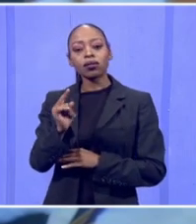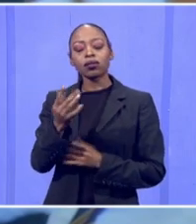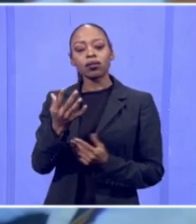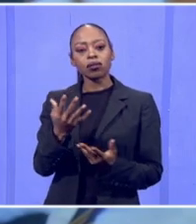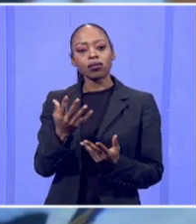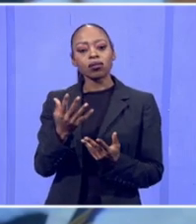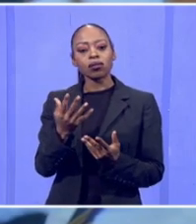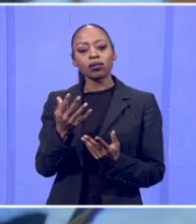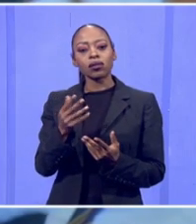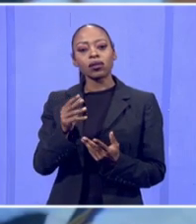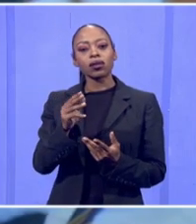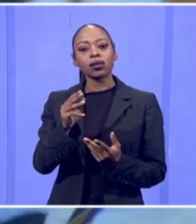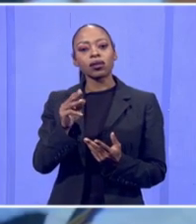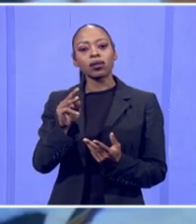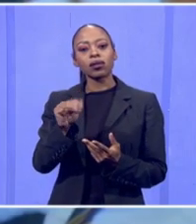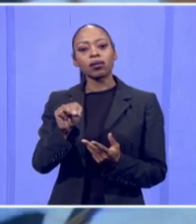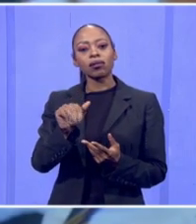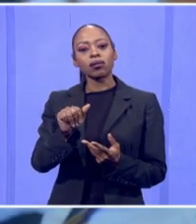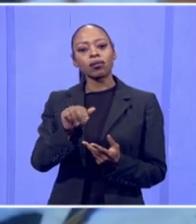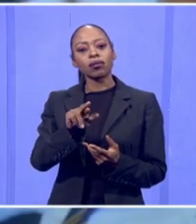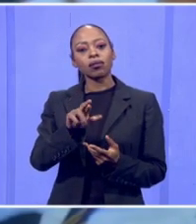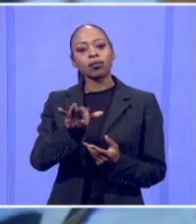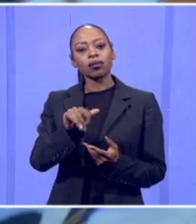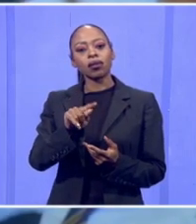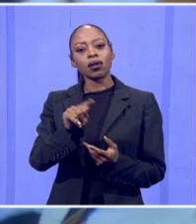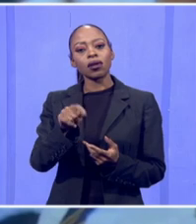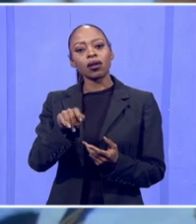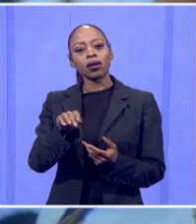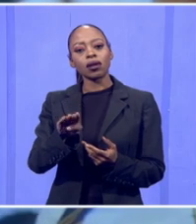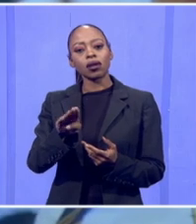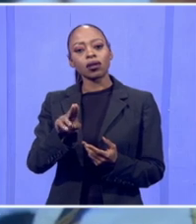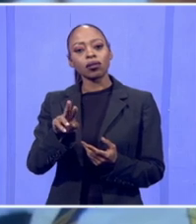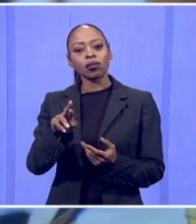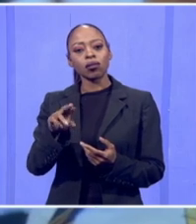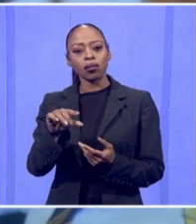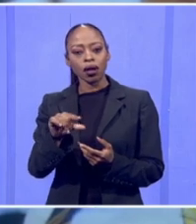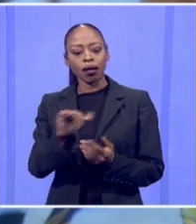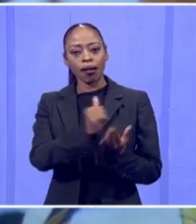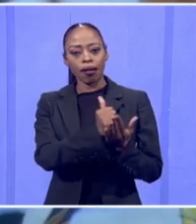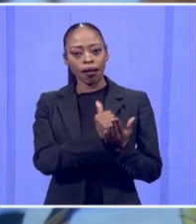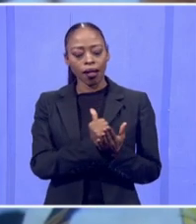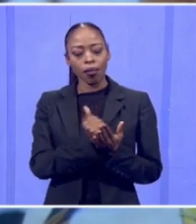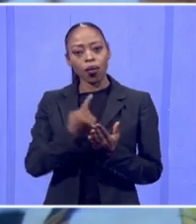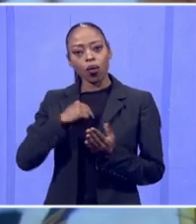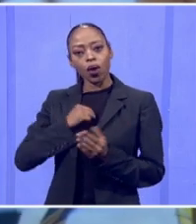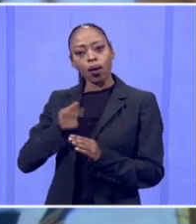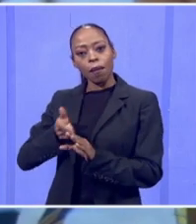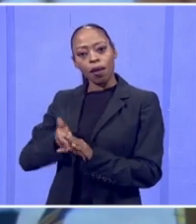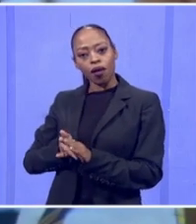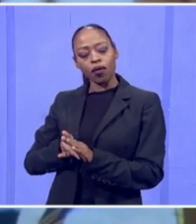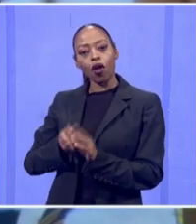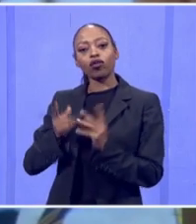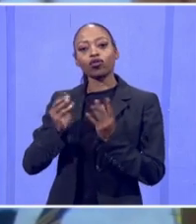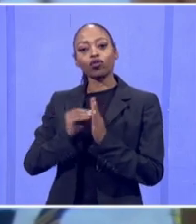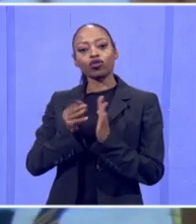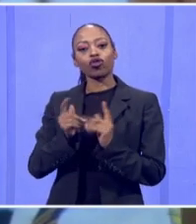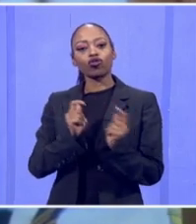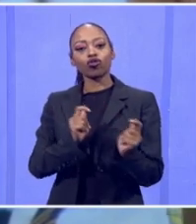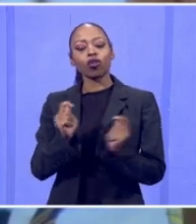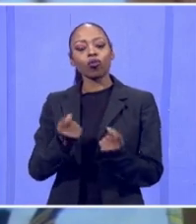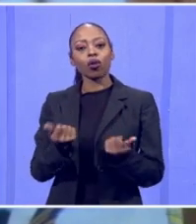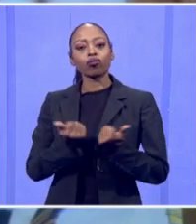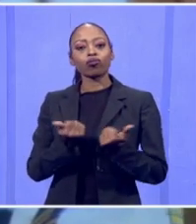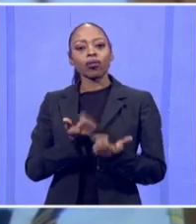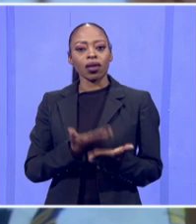like Marisburg and other schools, that they helped us, and we putting fuel on the cars so that learners can be transported back and